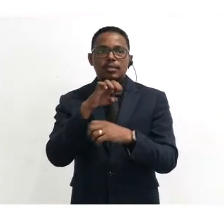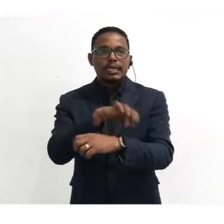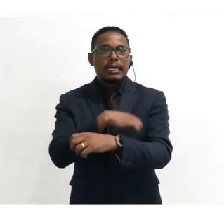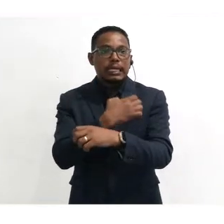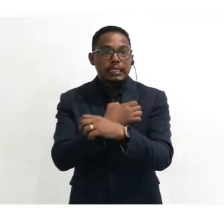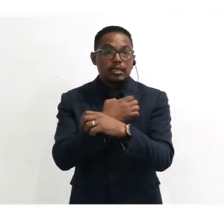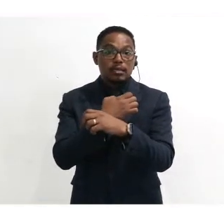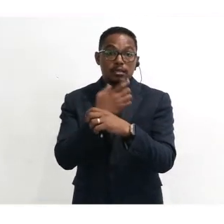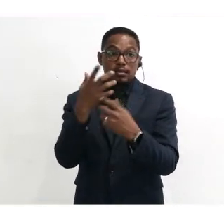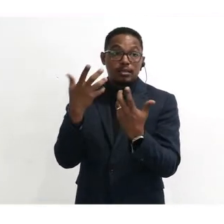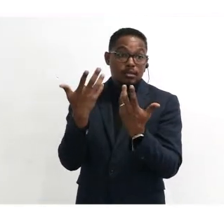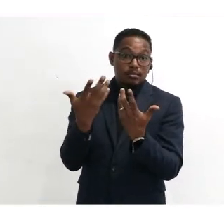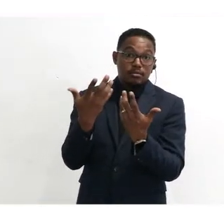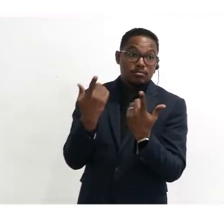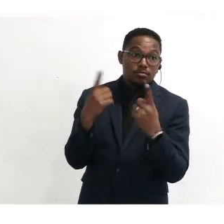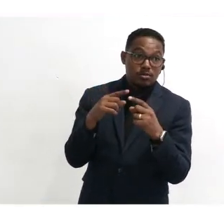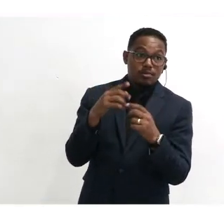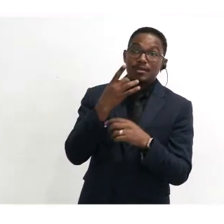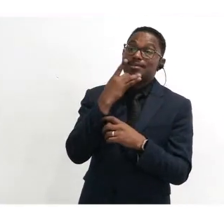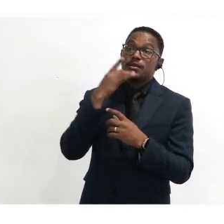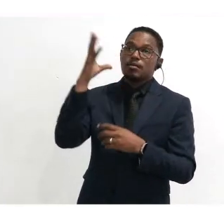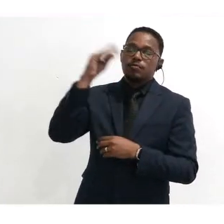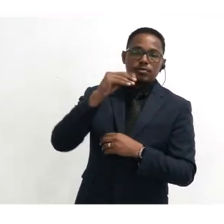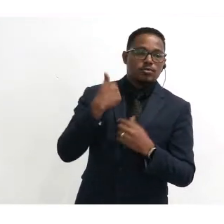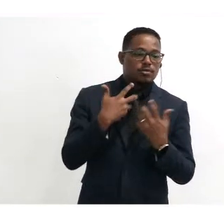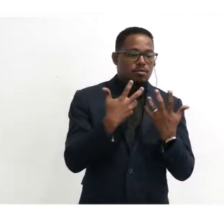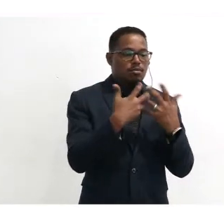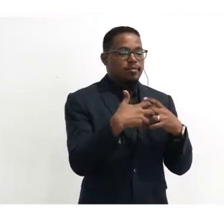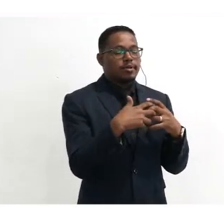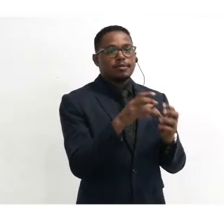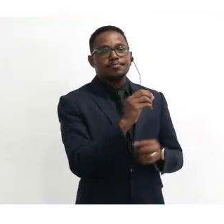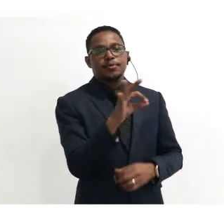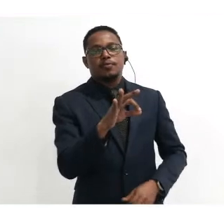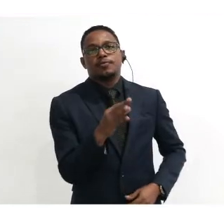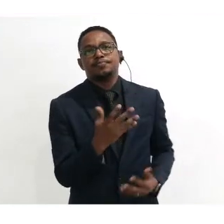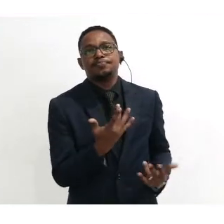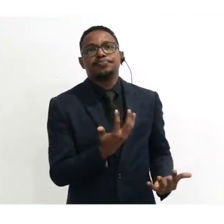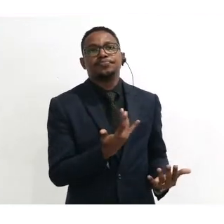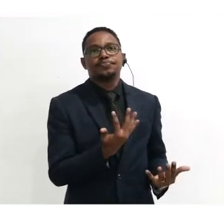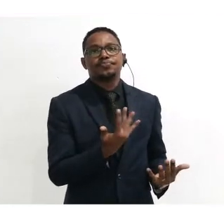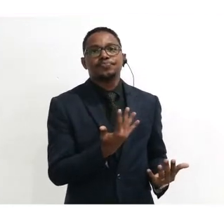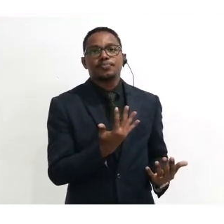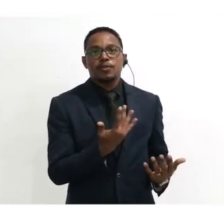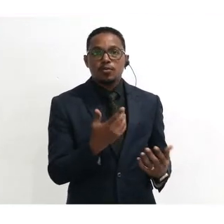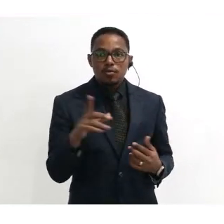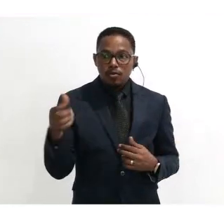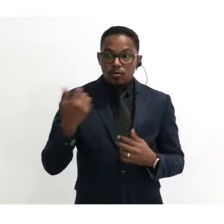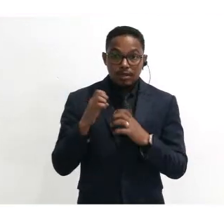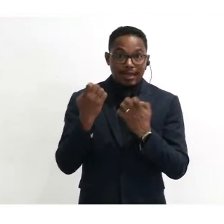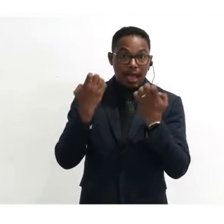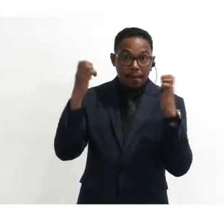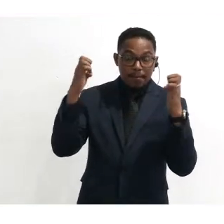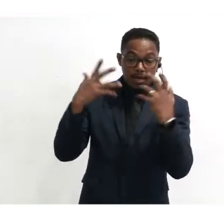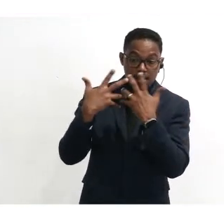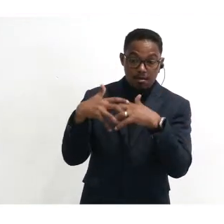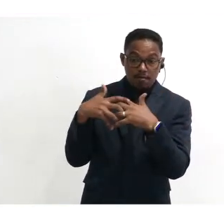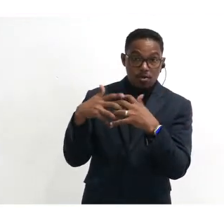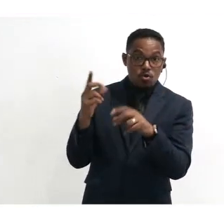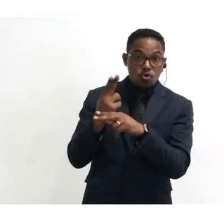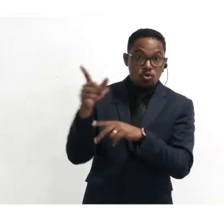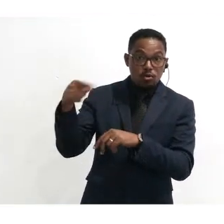shut down our factory, or we'd have to rely on our own backup generators for long periods of time, and that was very